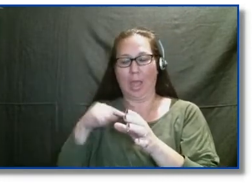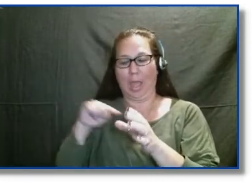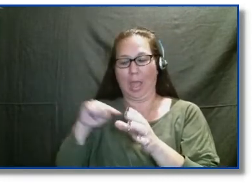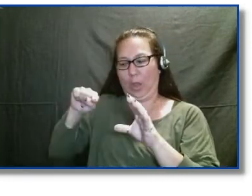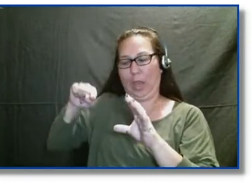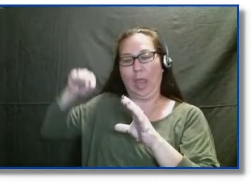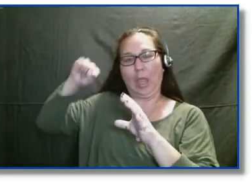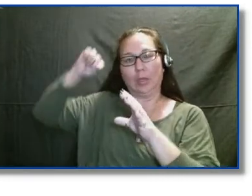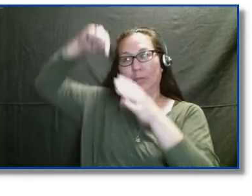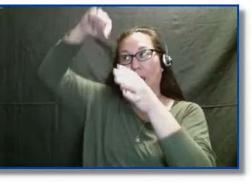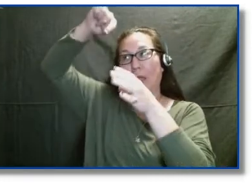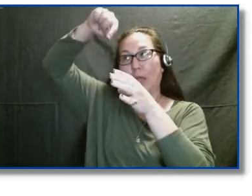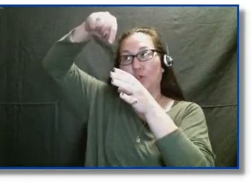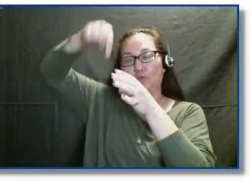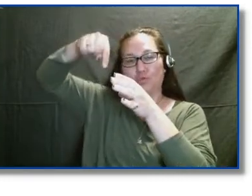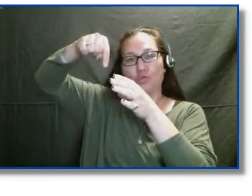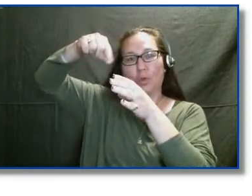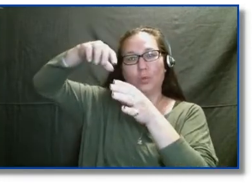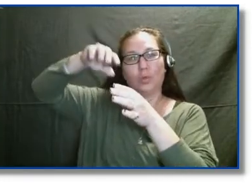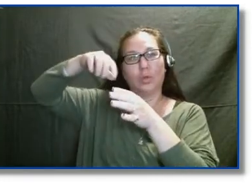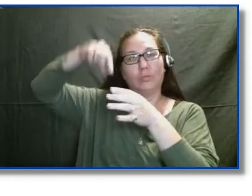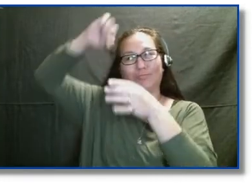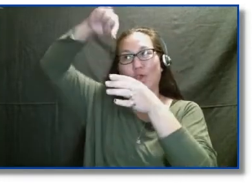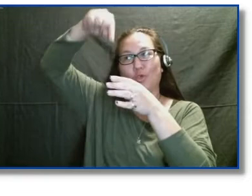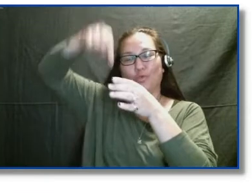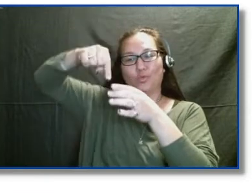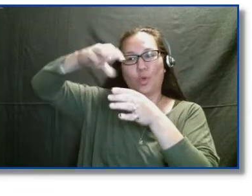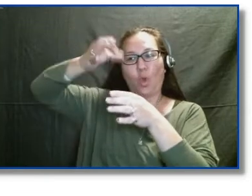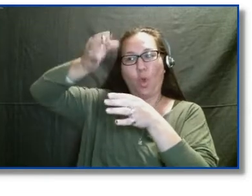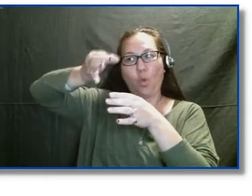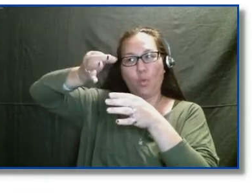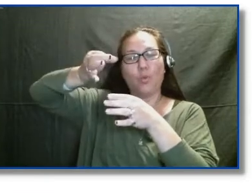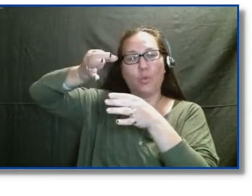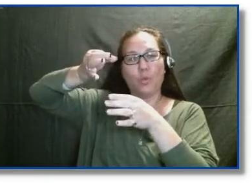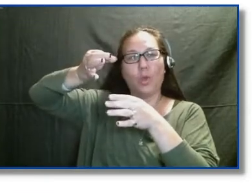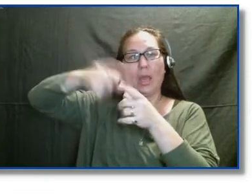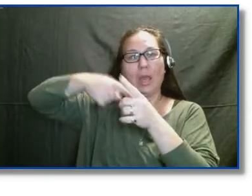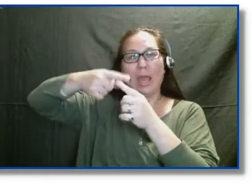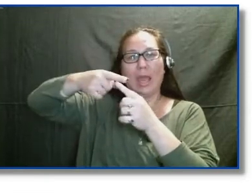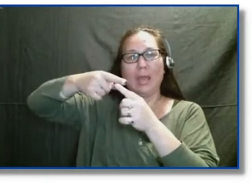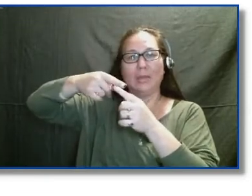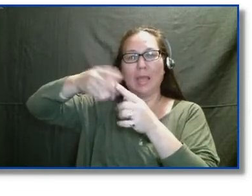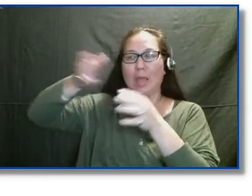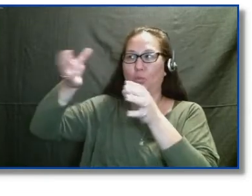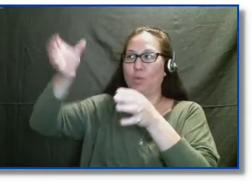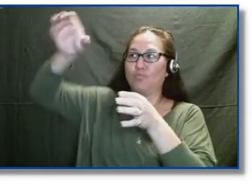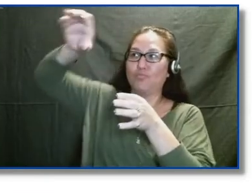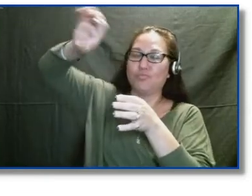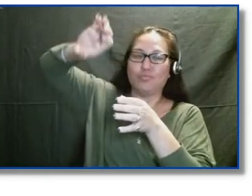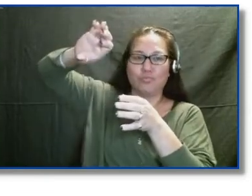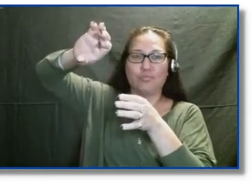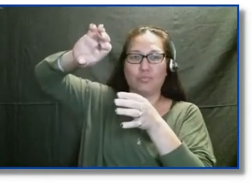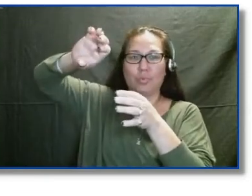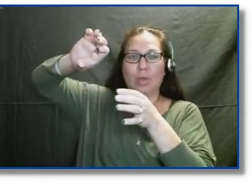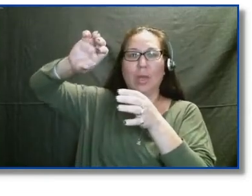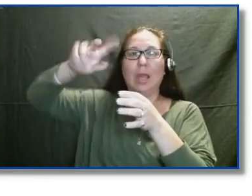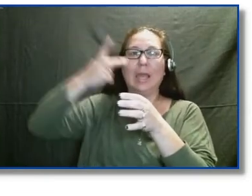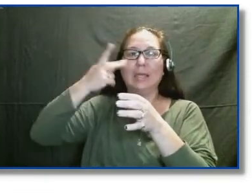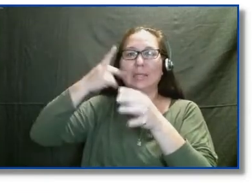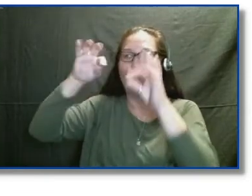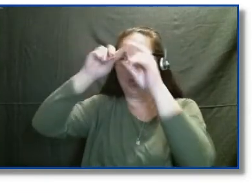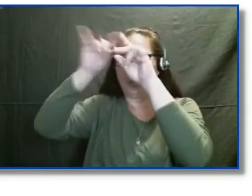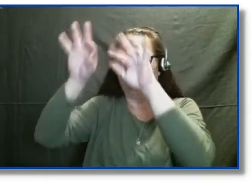top, and then pour hot zinc inside all the corridors that are